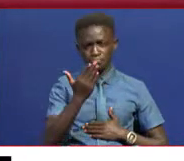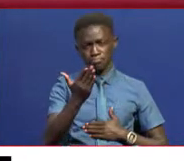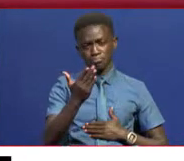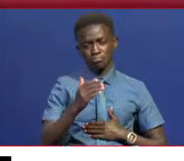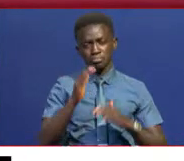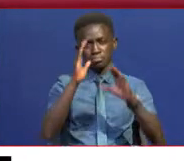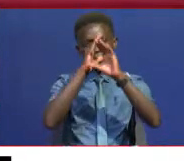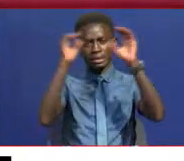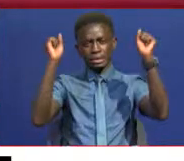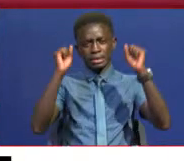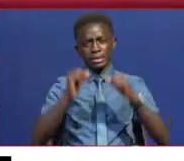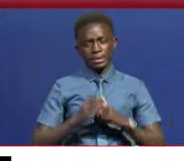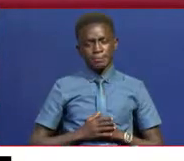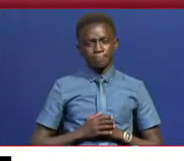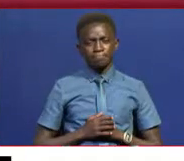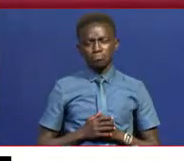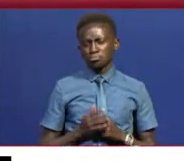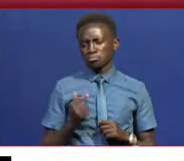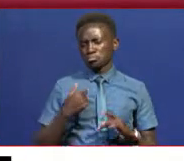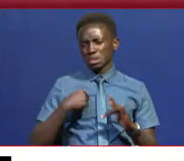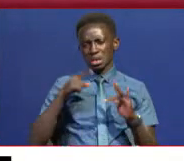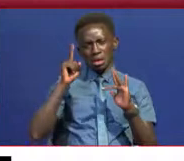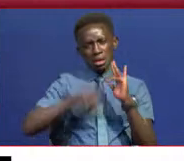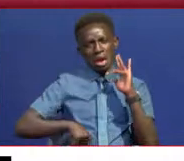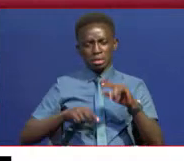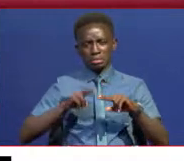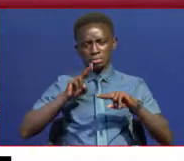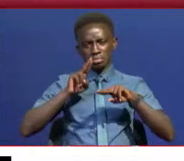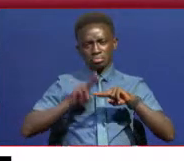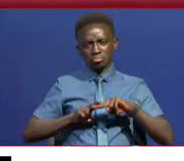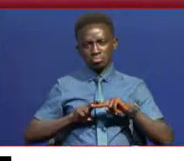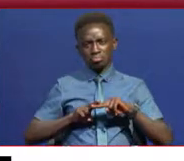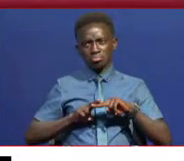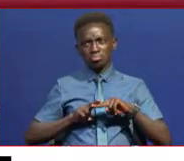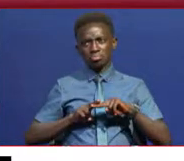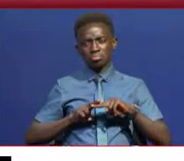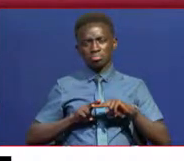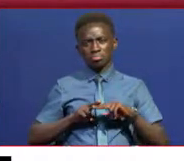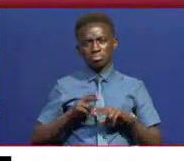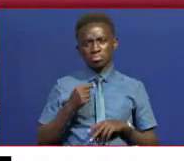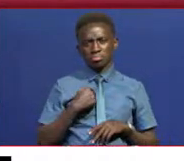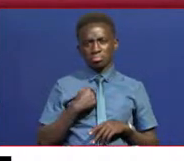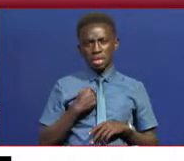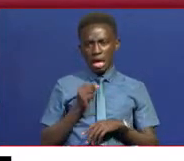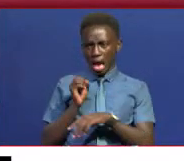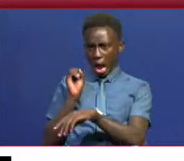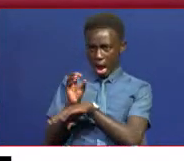I cannot sit here and purport to give you advice. Lakini,